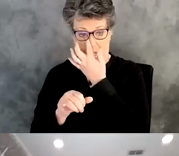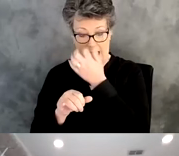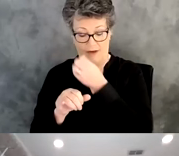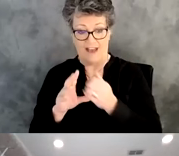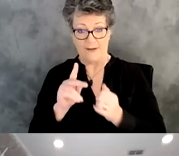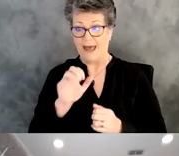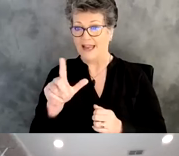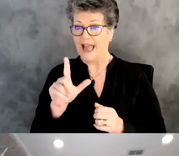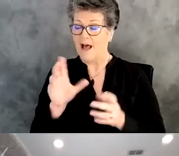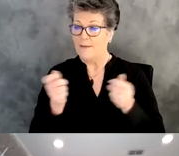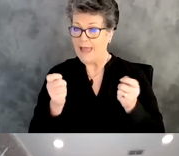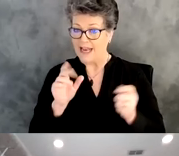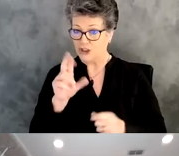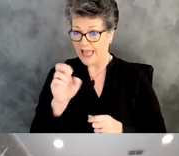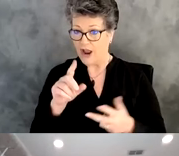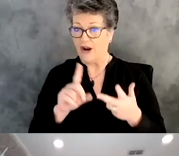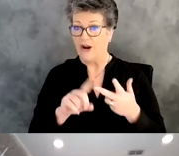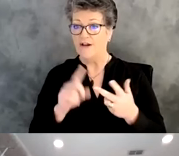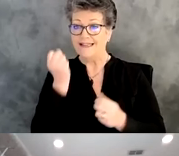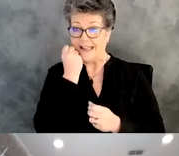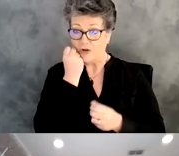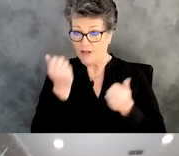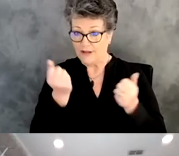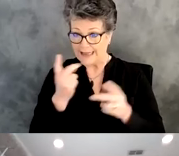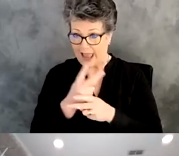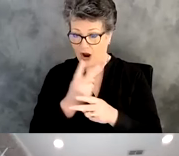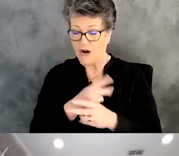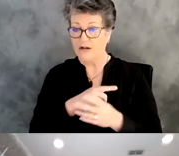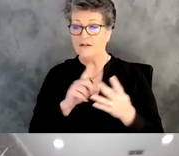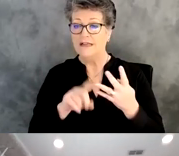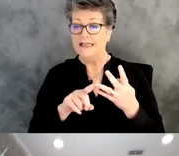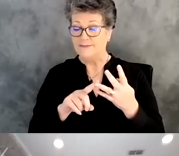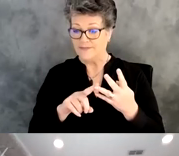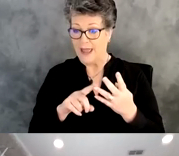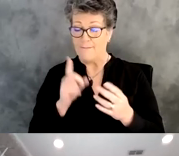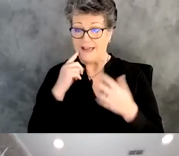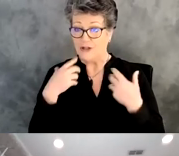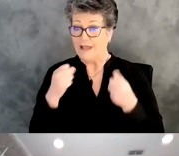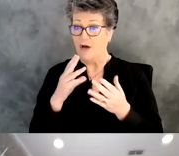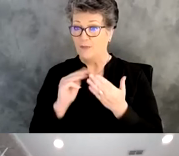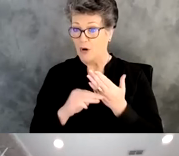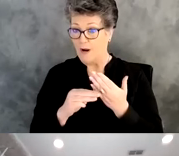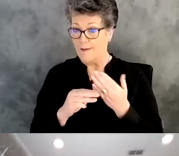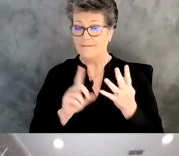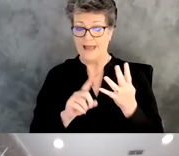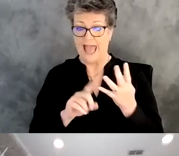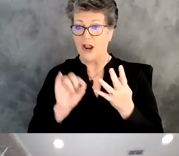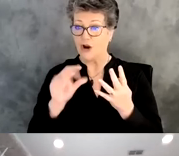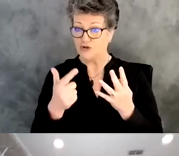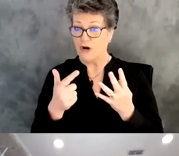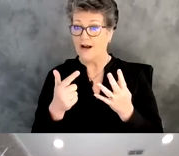care, we have dental managed care, our specialty mental health services program, and our drug Medi-Cal